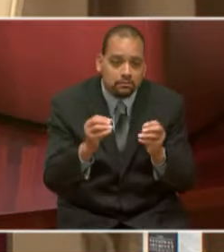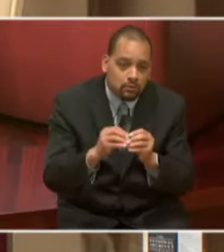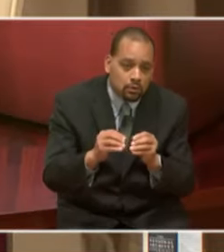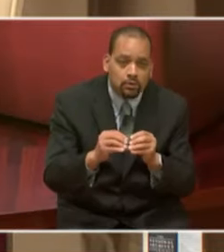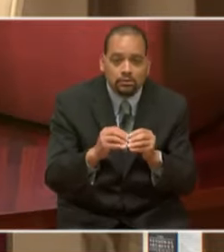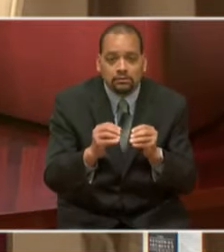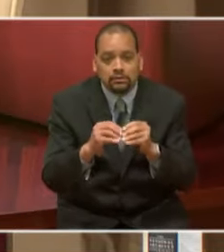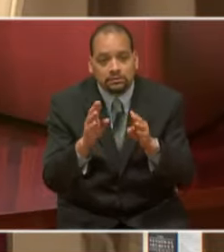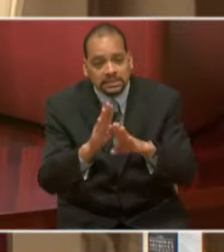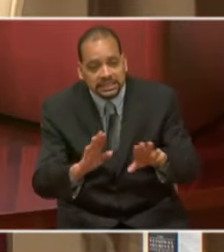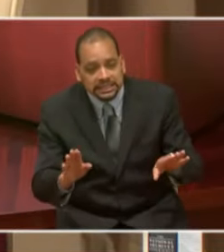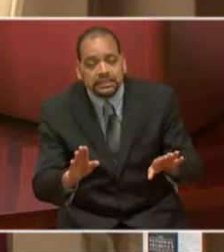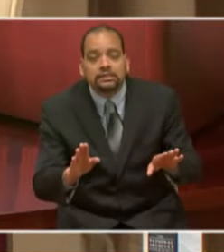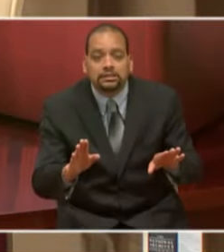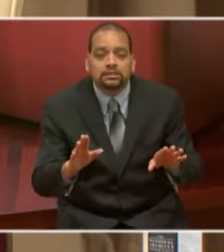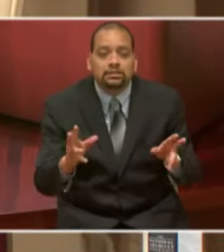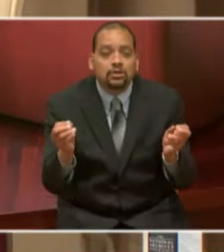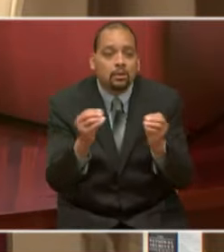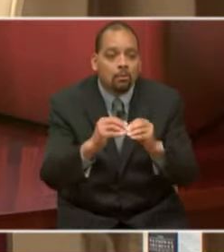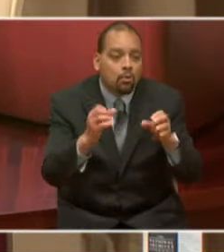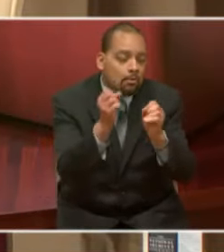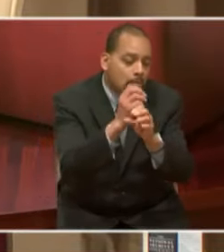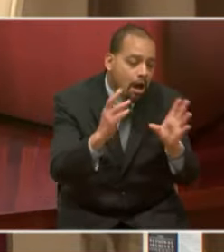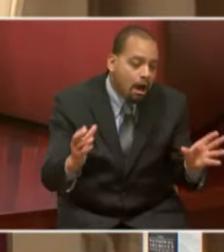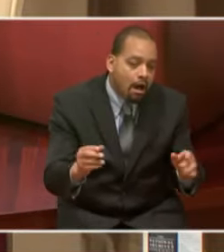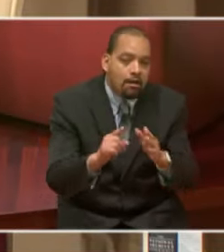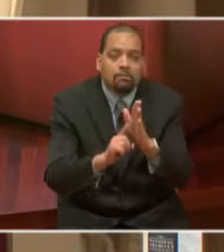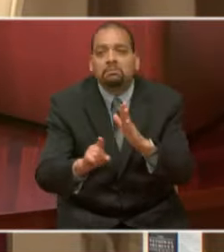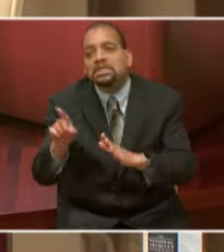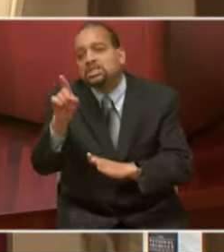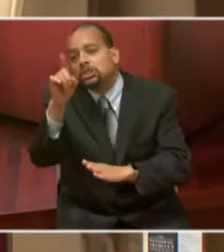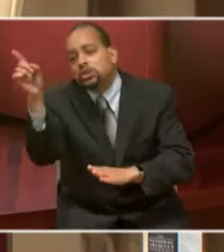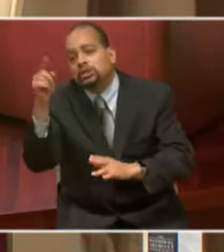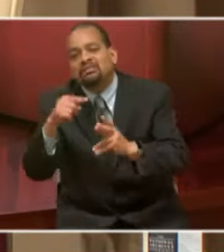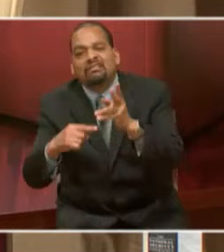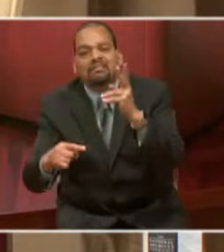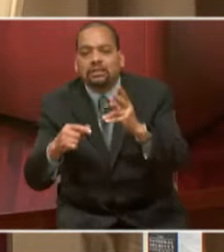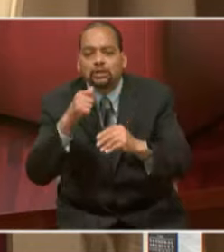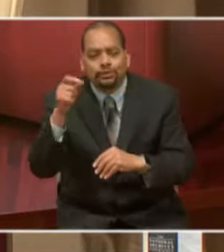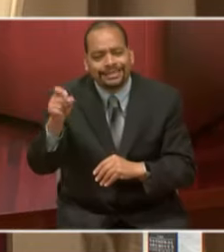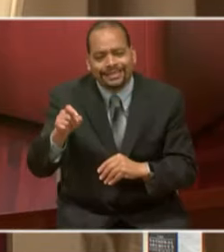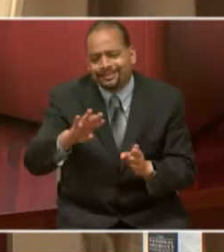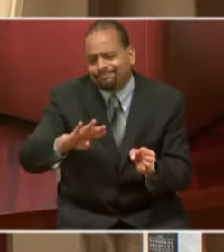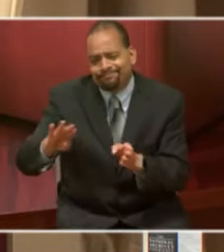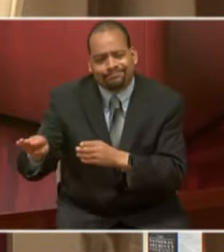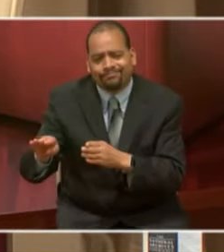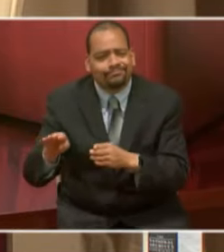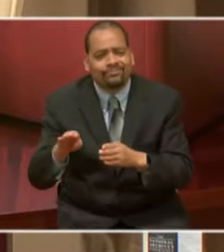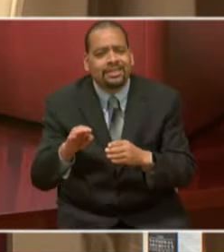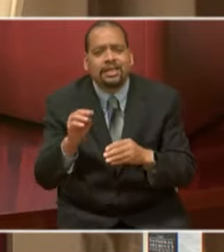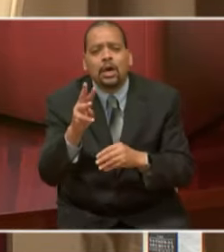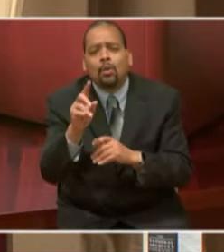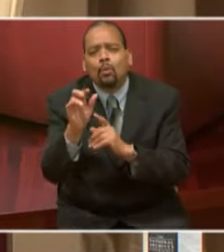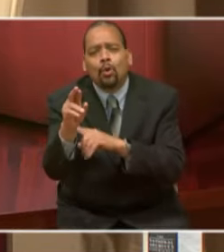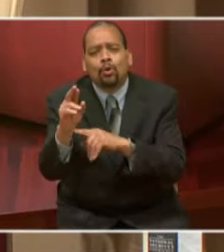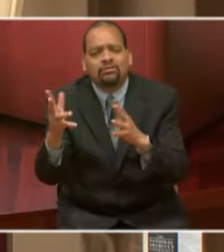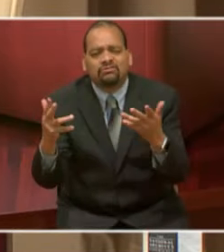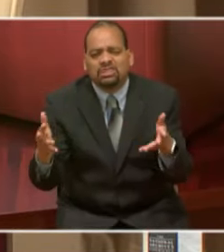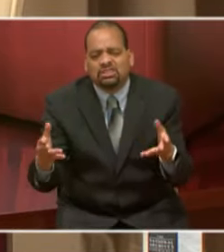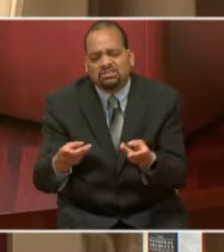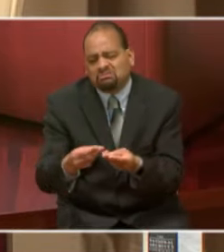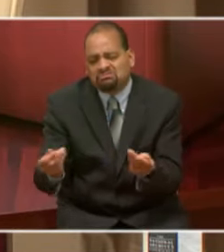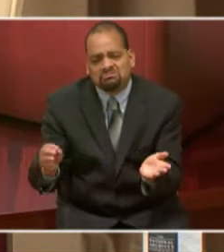worried that there are some forces among us who shall remain nameless,